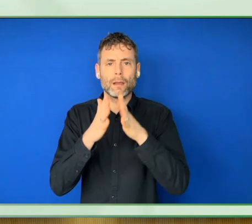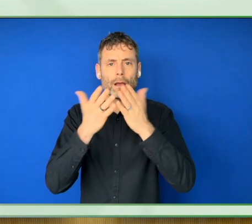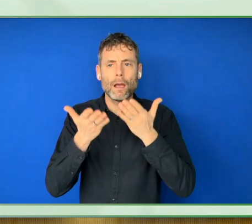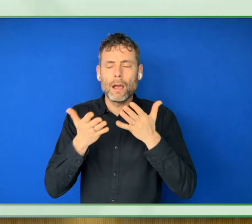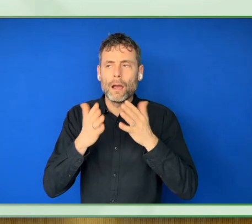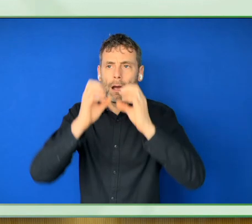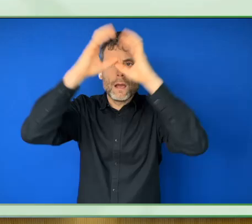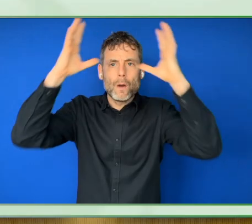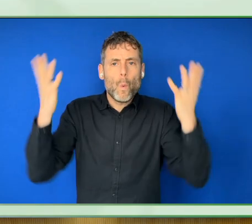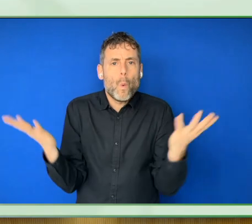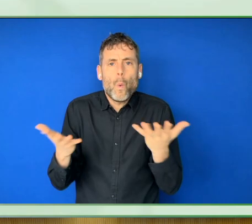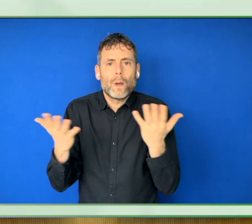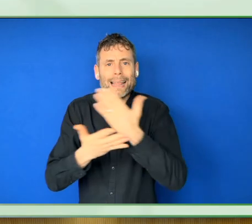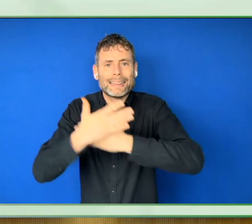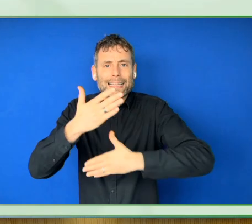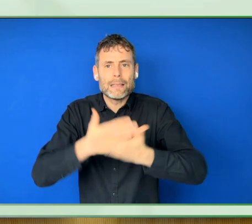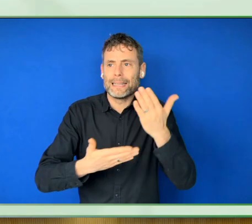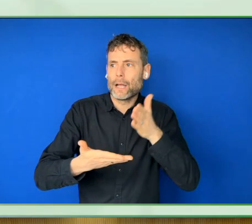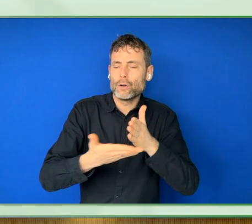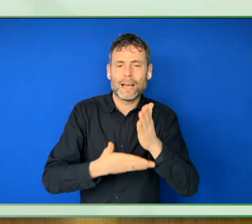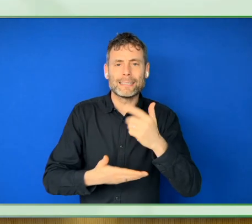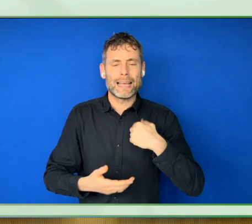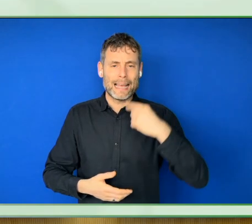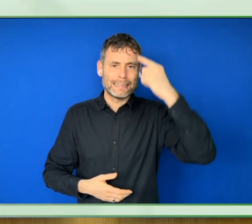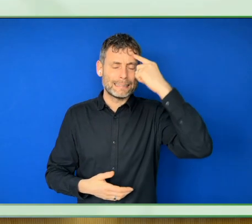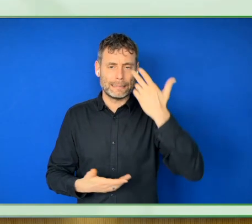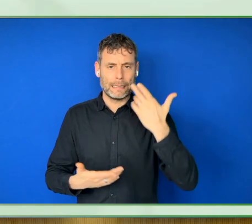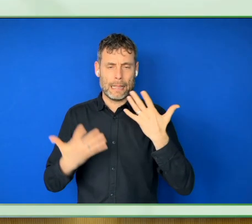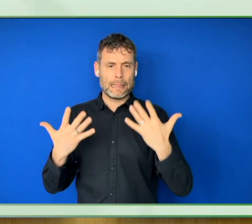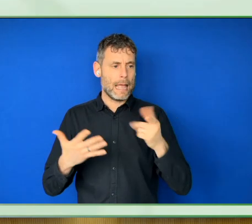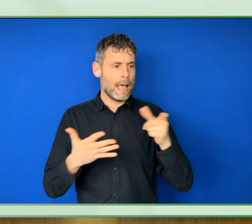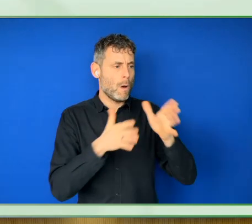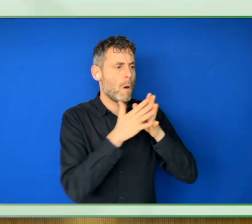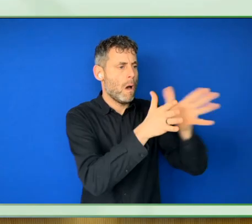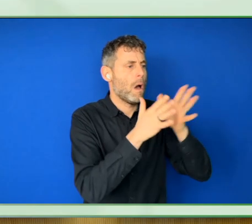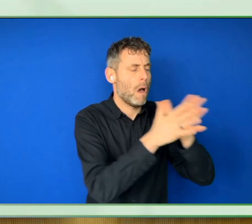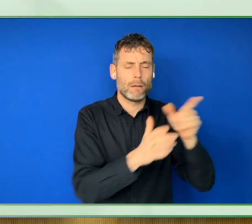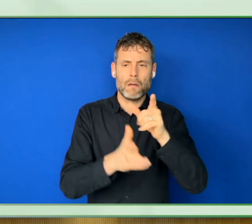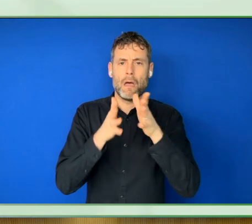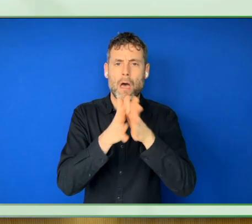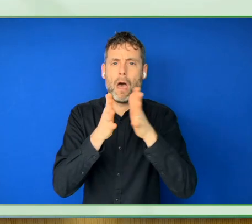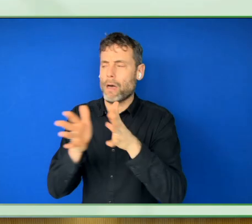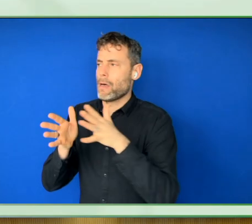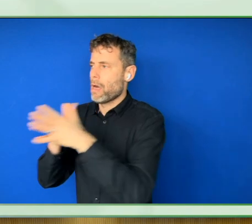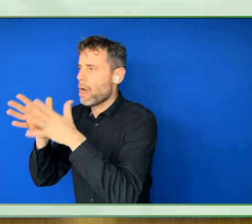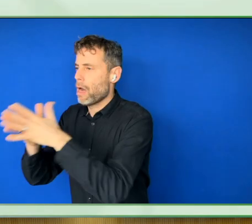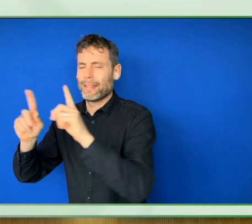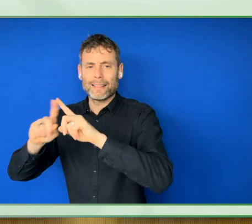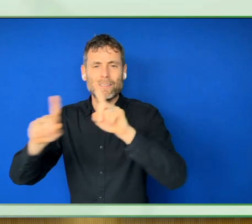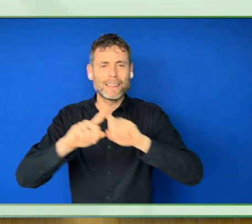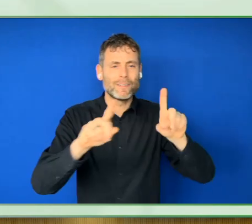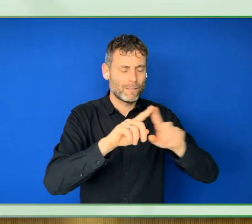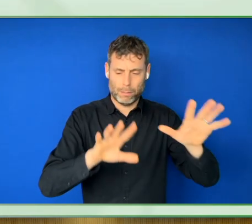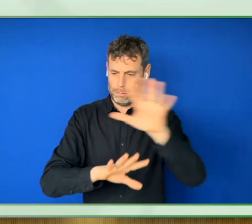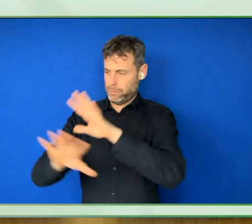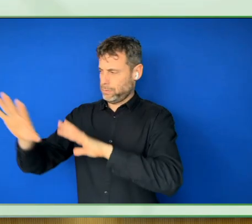narrative where this is seen as part of, from a business point of view, for example, this is seen as disability rights are